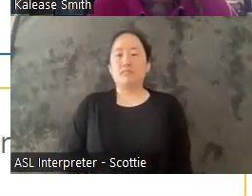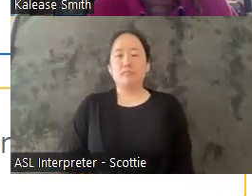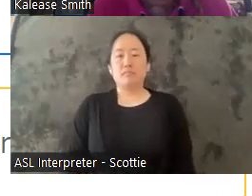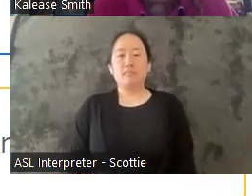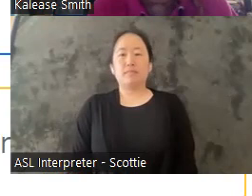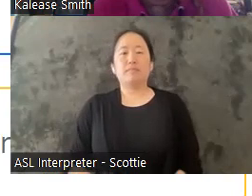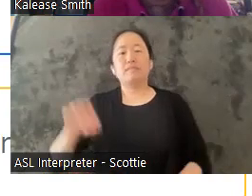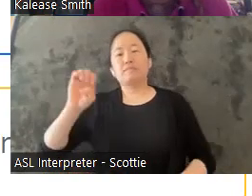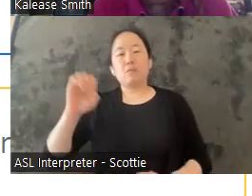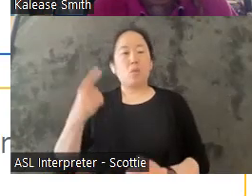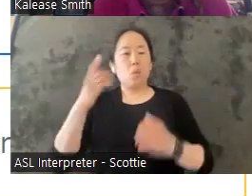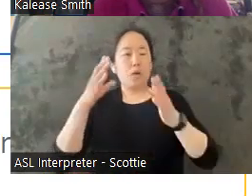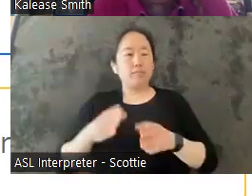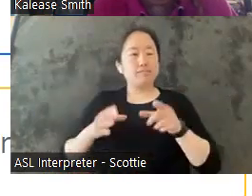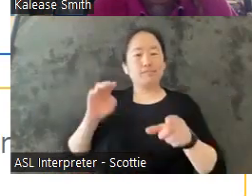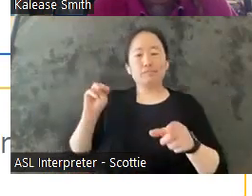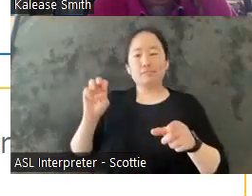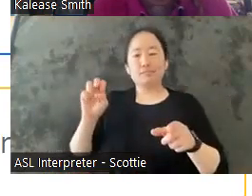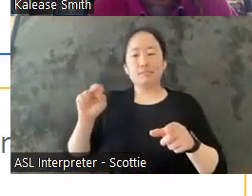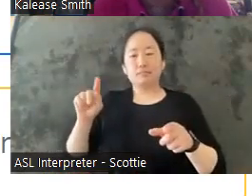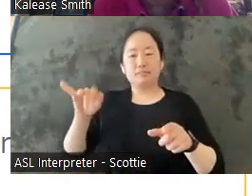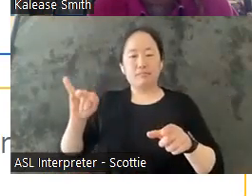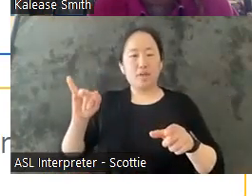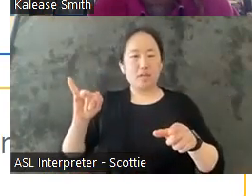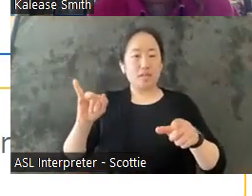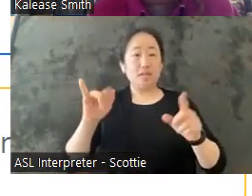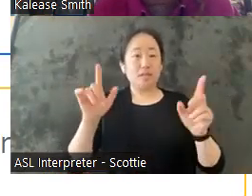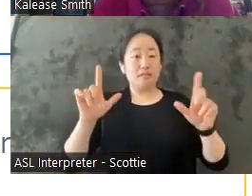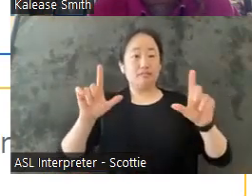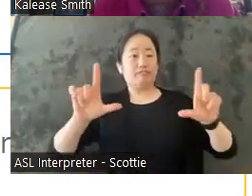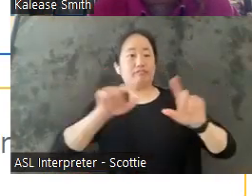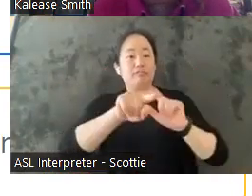one person in the mentee word cloud said taking responsibility when